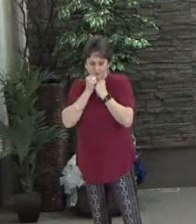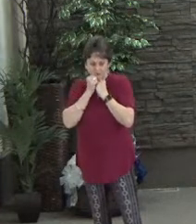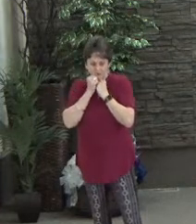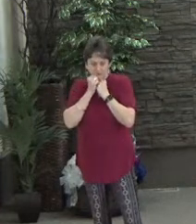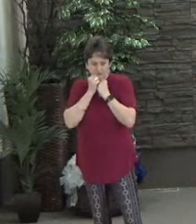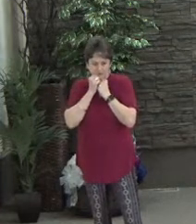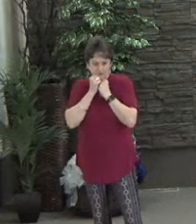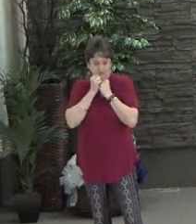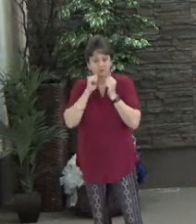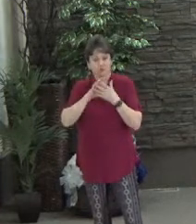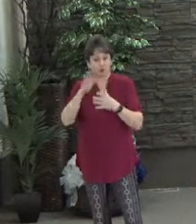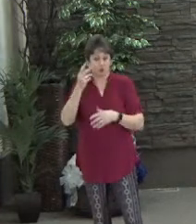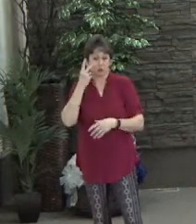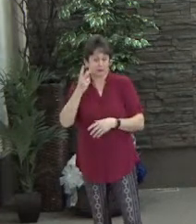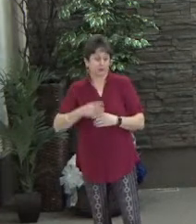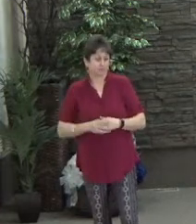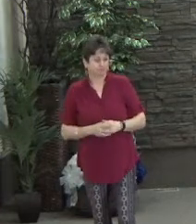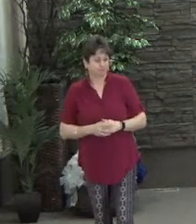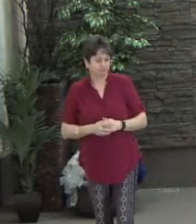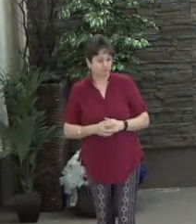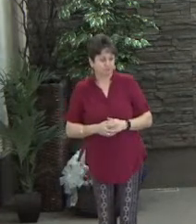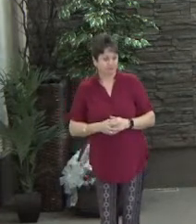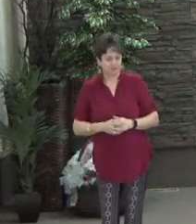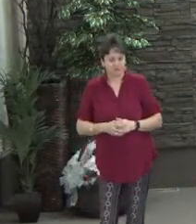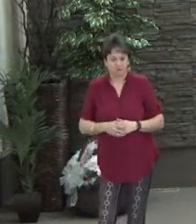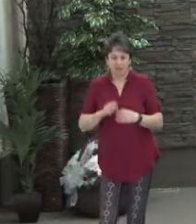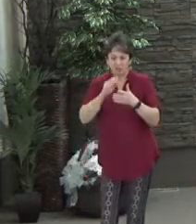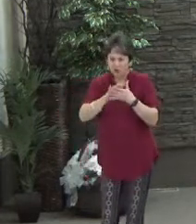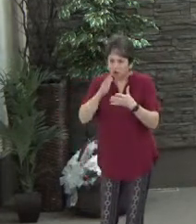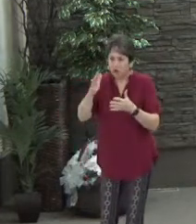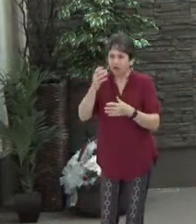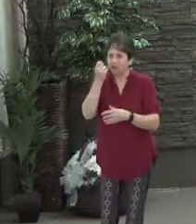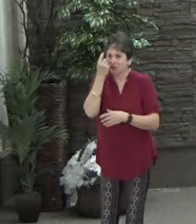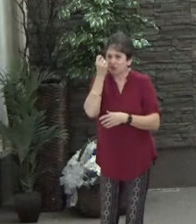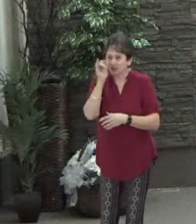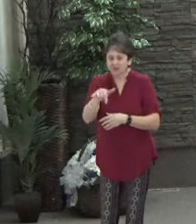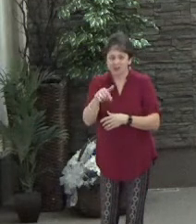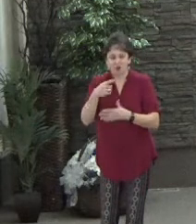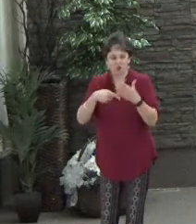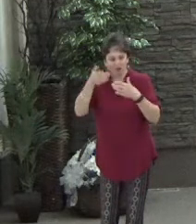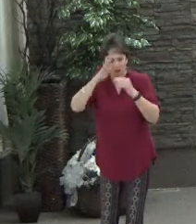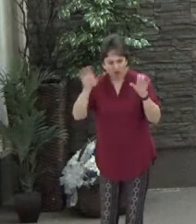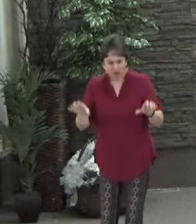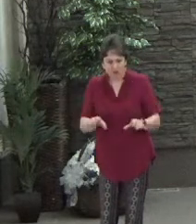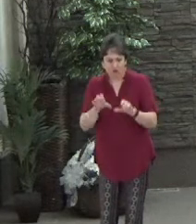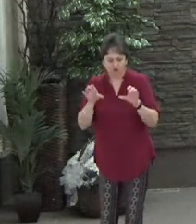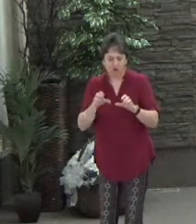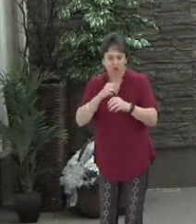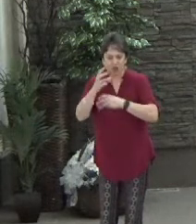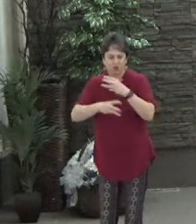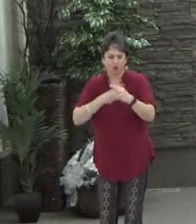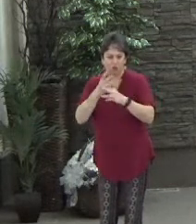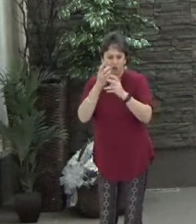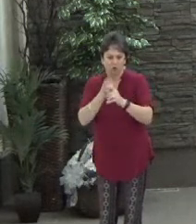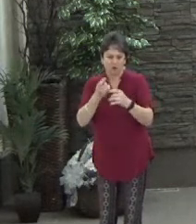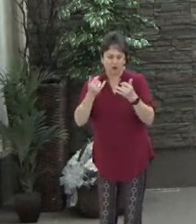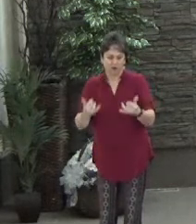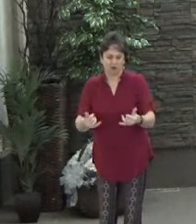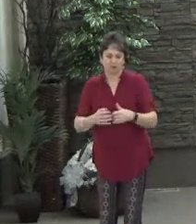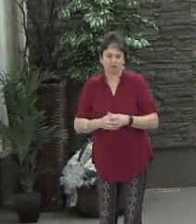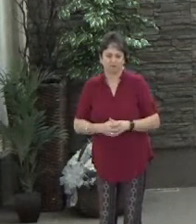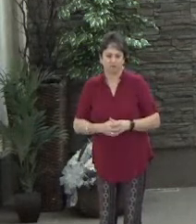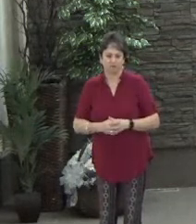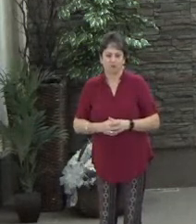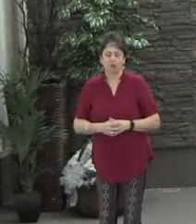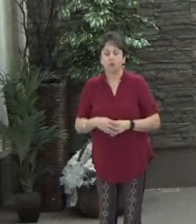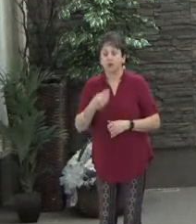It's a pretty glorious sight, isn't it? It is glorious what God is doing in the world right now.